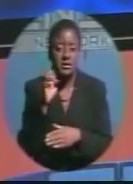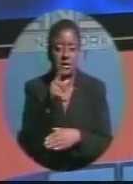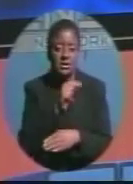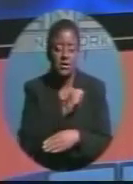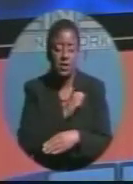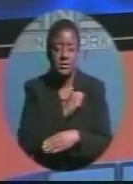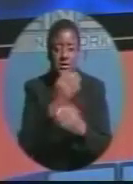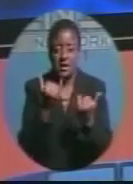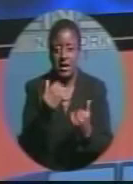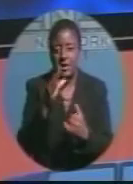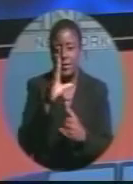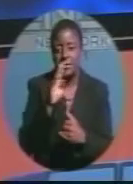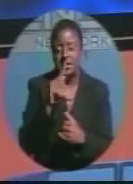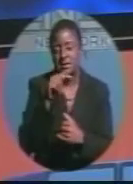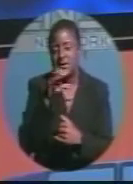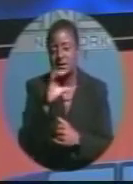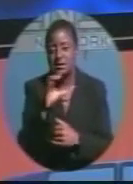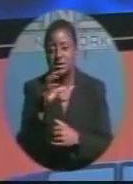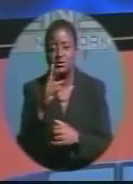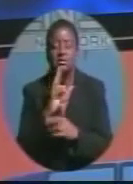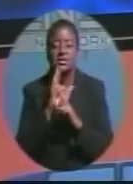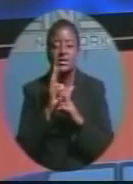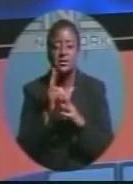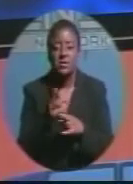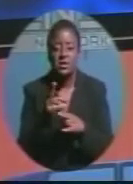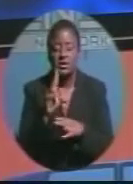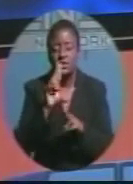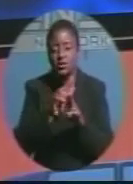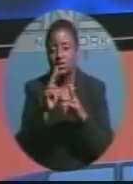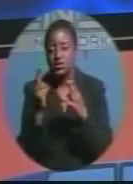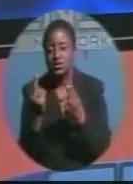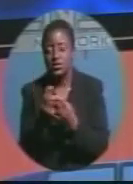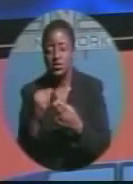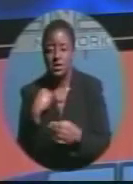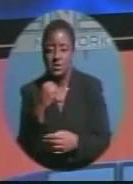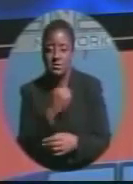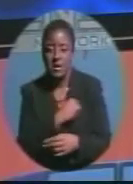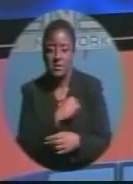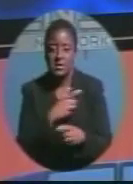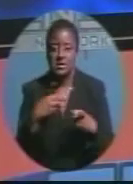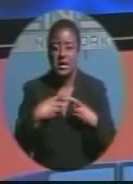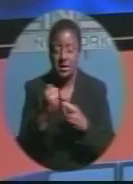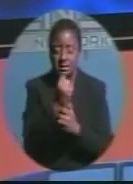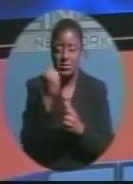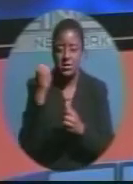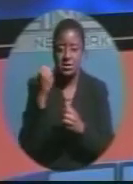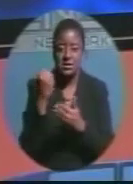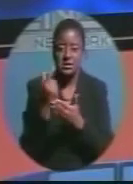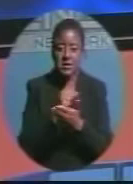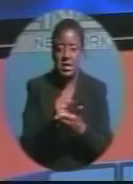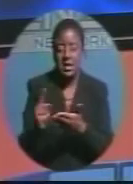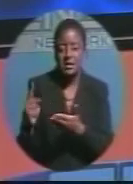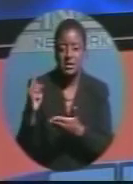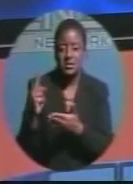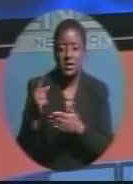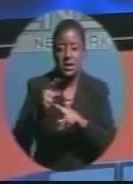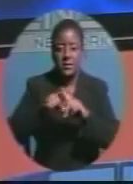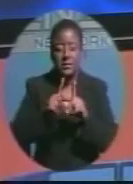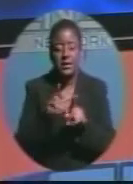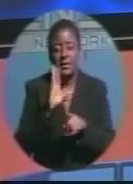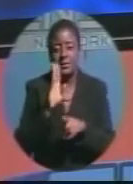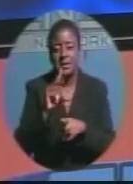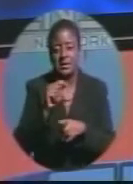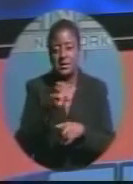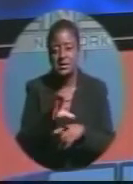members and officials staged a protest last week and promised to take further action. But BTC is sticking to its guns and